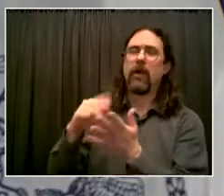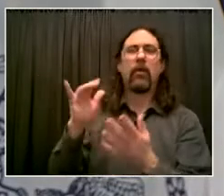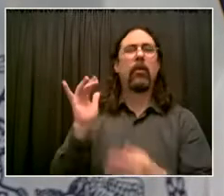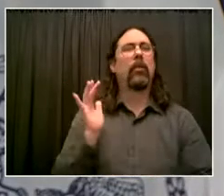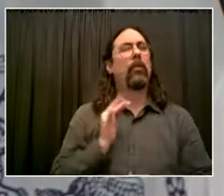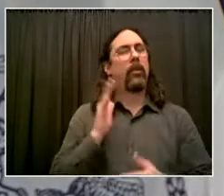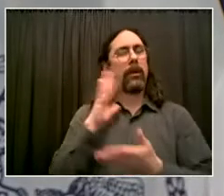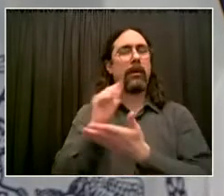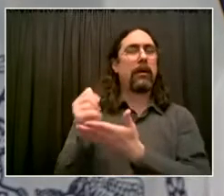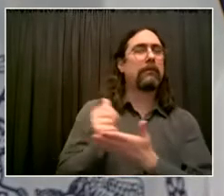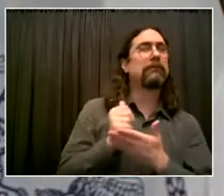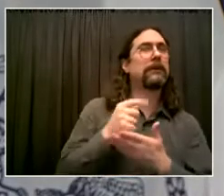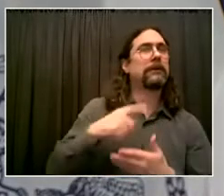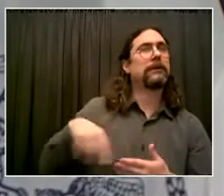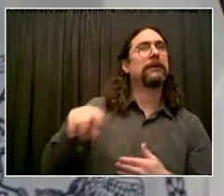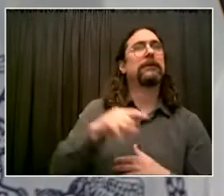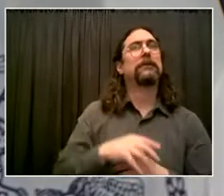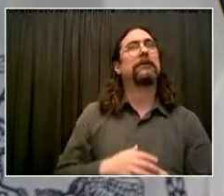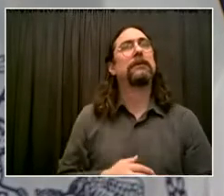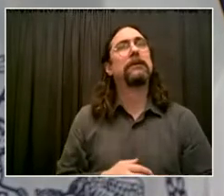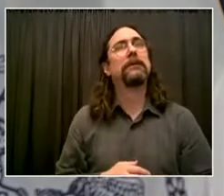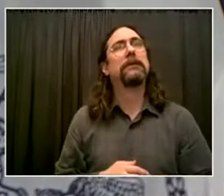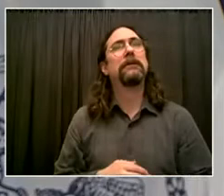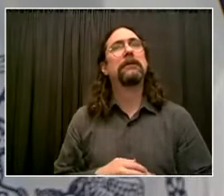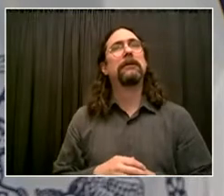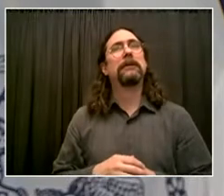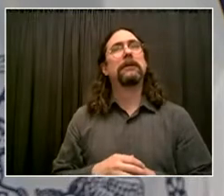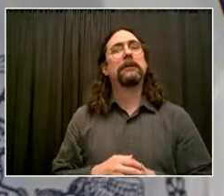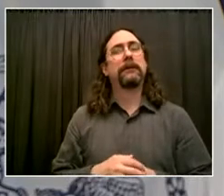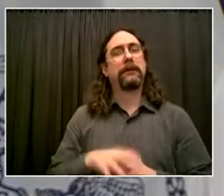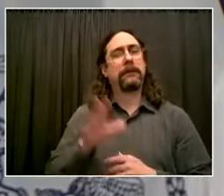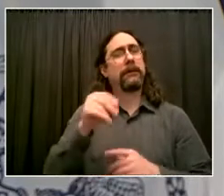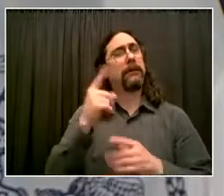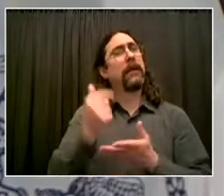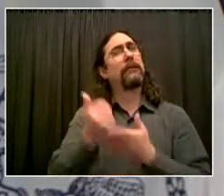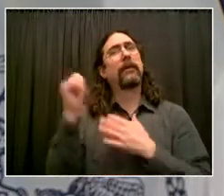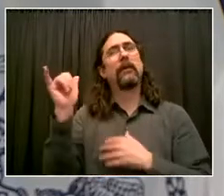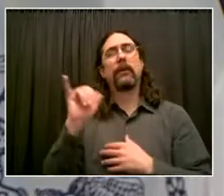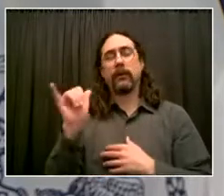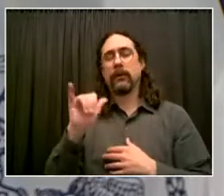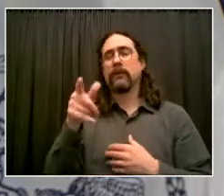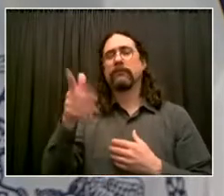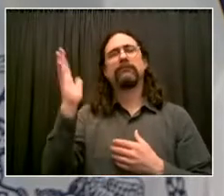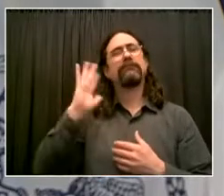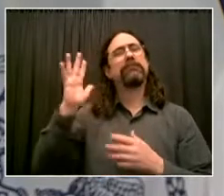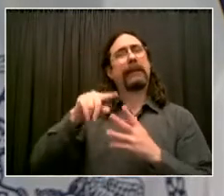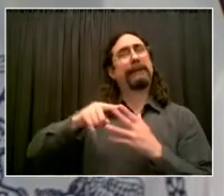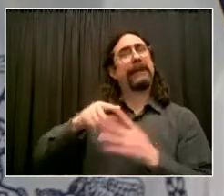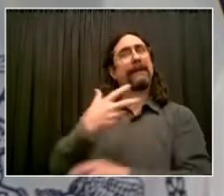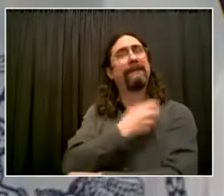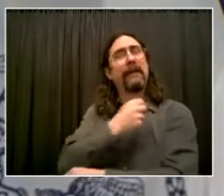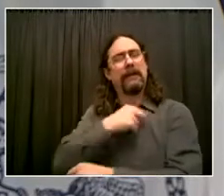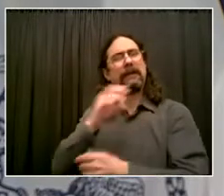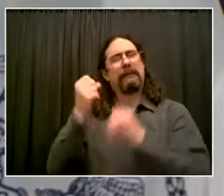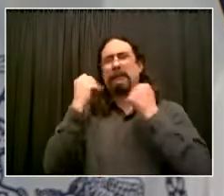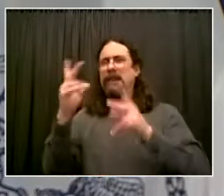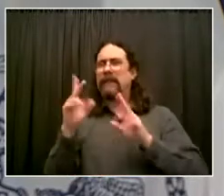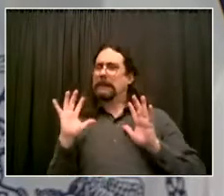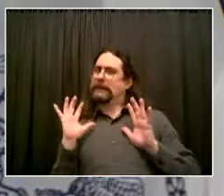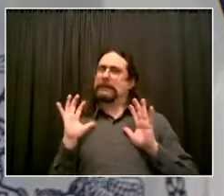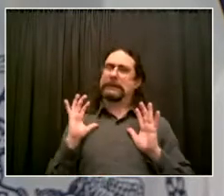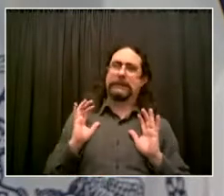vaccinated. So I think we can redouble a number of our efforts to educate people, to distribute masks. There's a lot we can